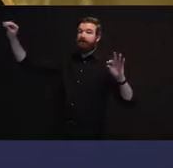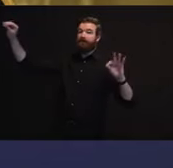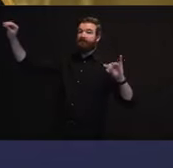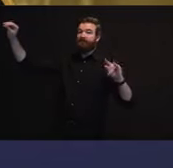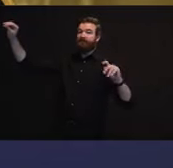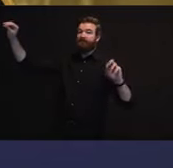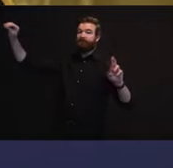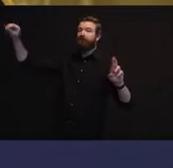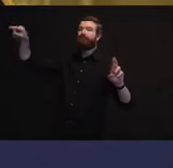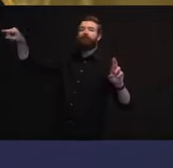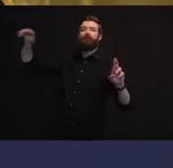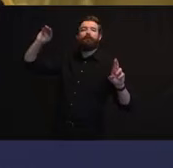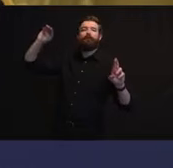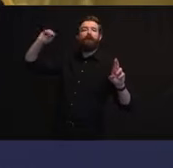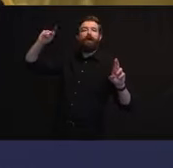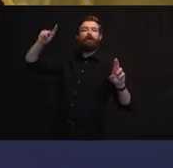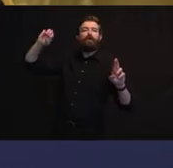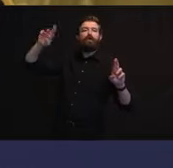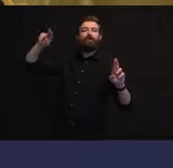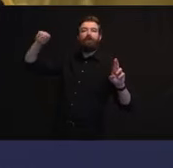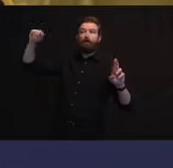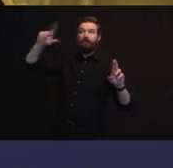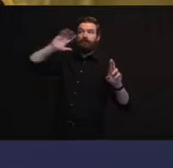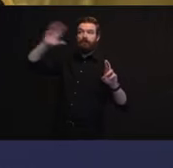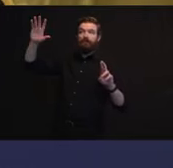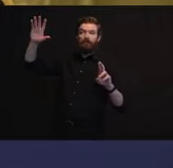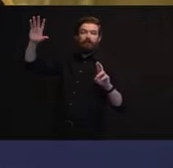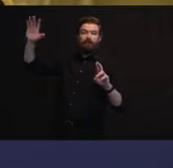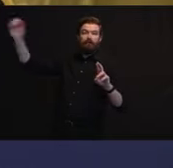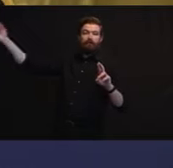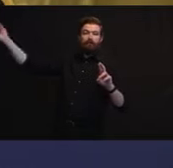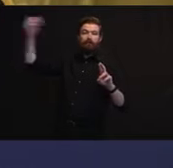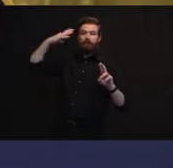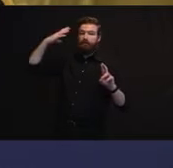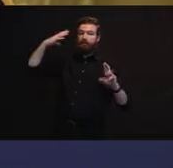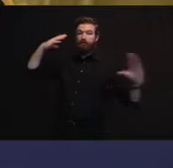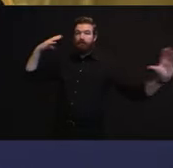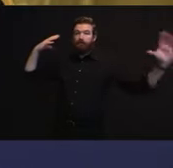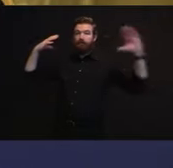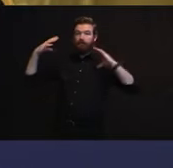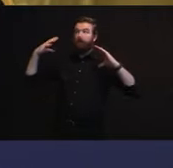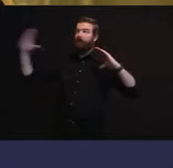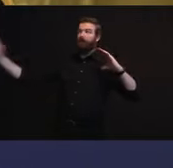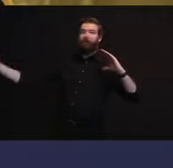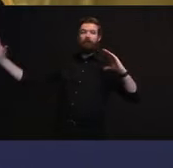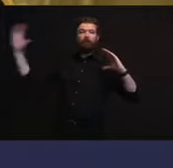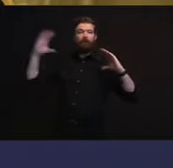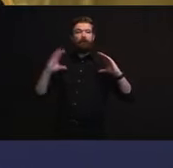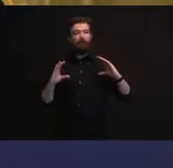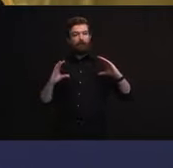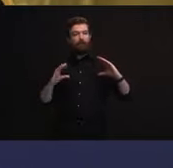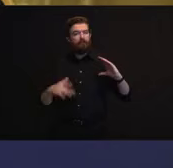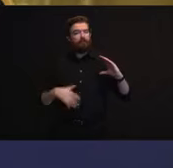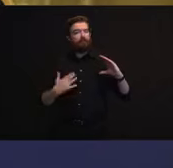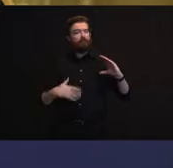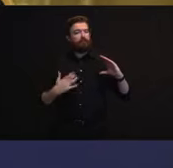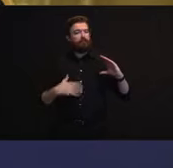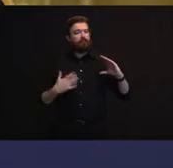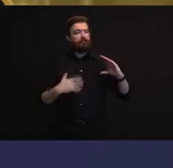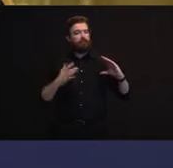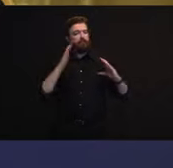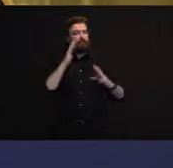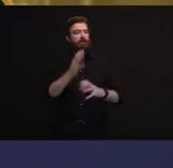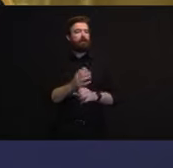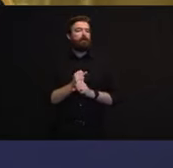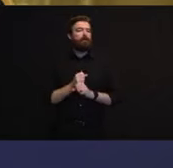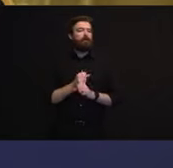we are looking at something in the 300,000 to 500,000 doses in the state by the end of